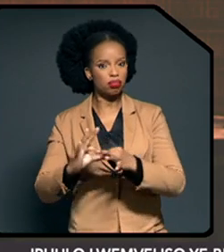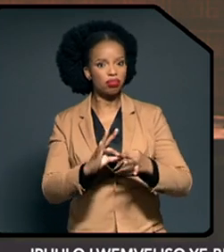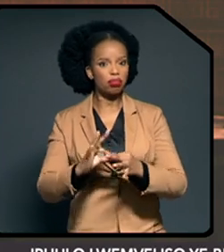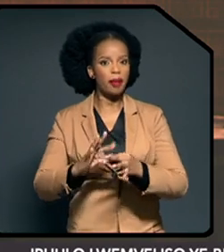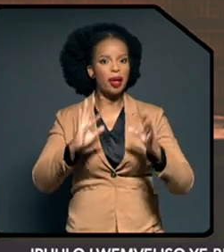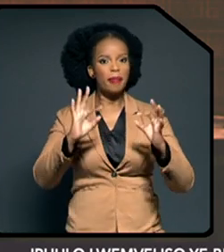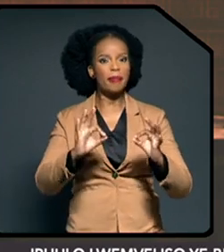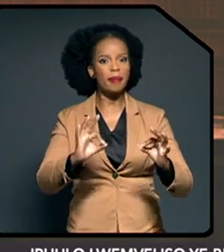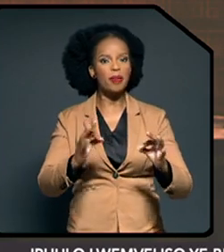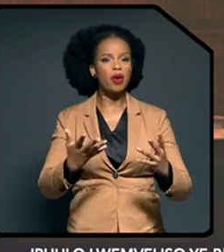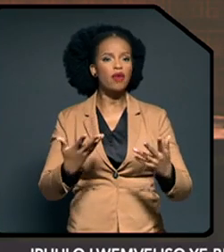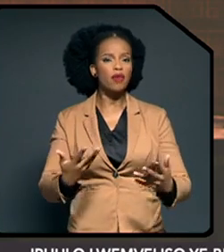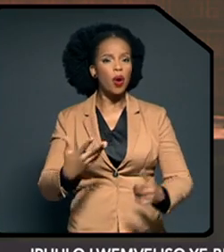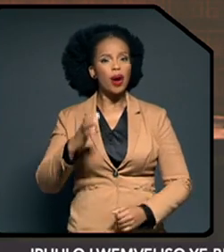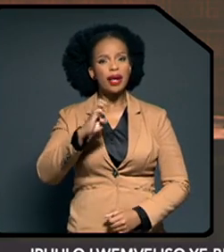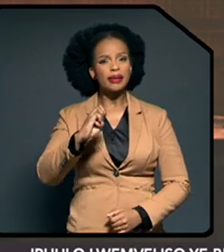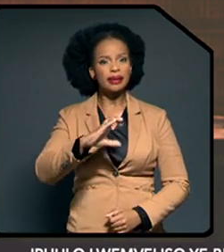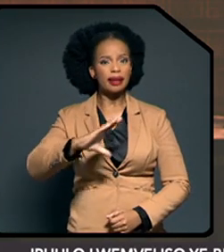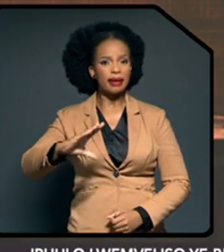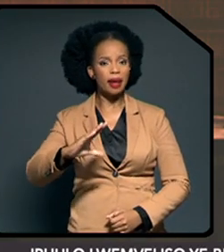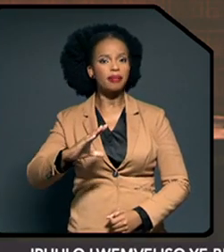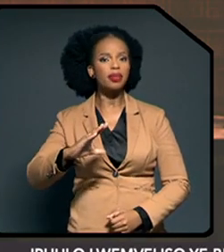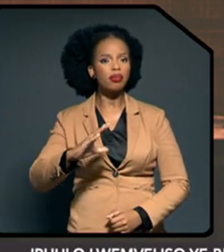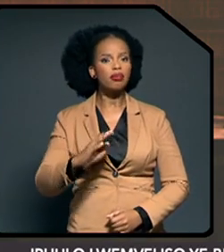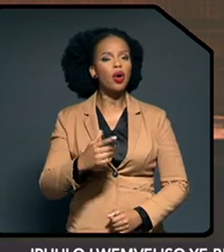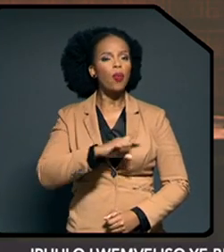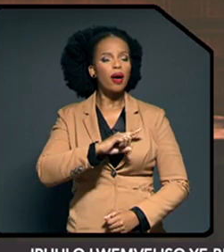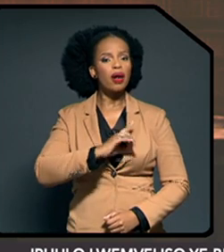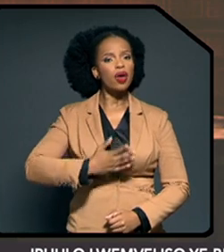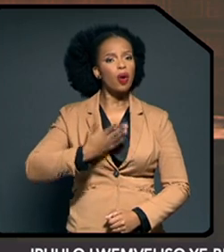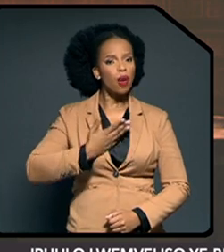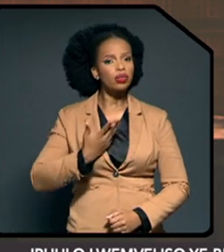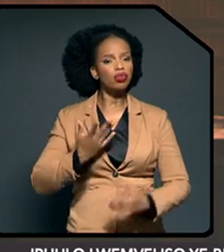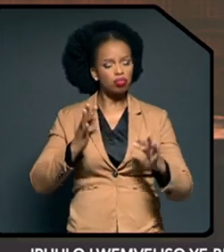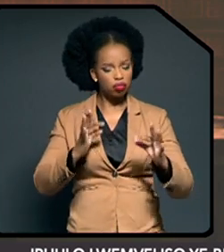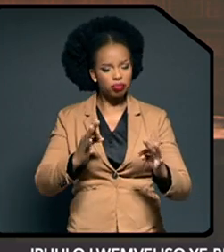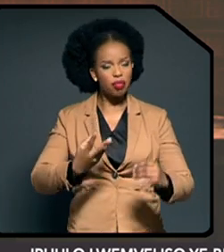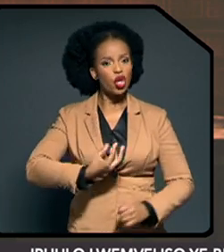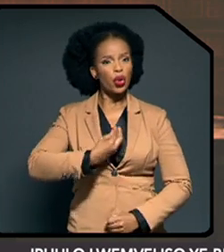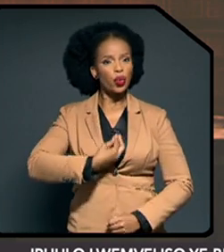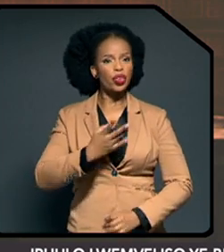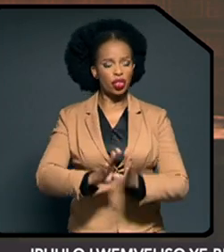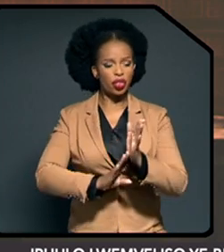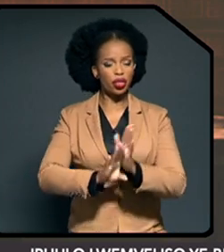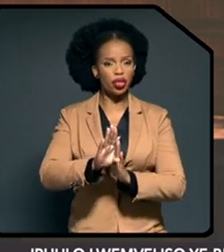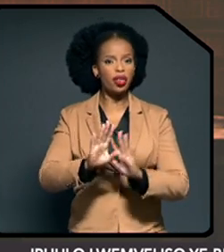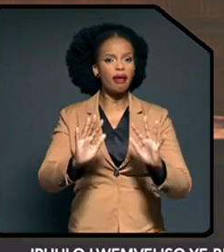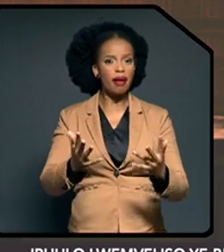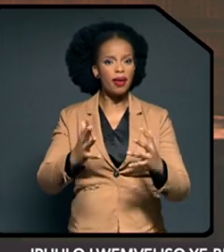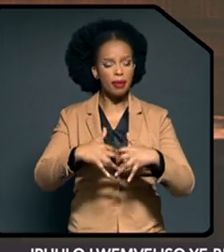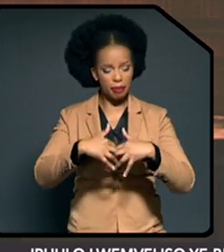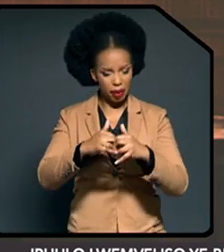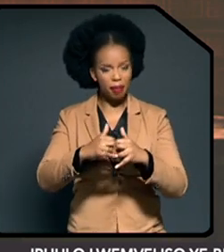yophuhliso lwamaphandle eMpuma Koloni ngelokuqinisekisa uphuhliso lolutsha ngokokusungula amashishini